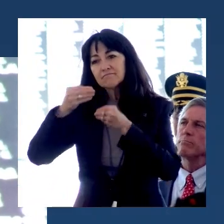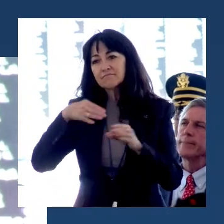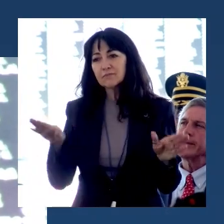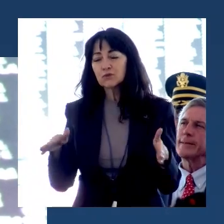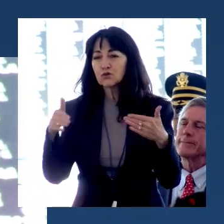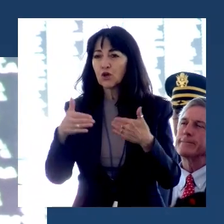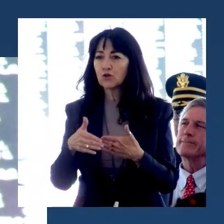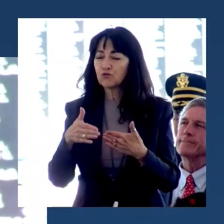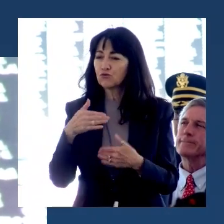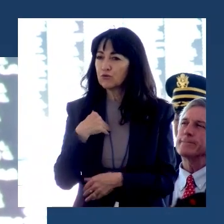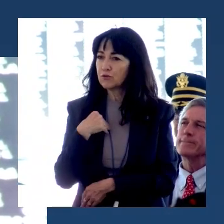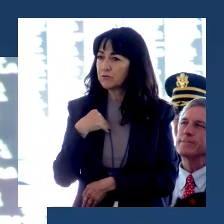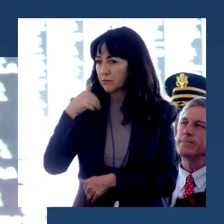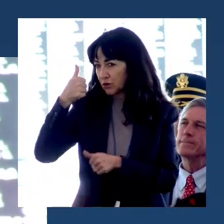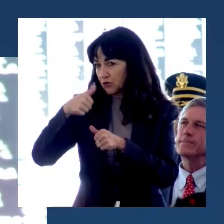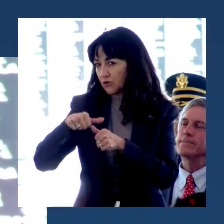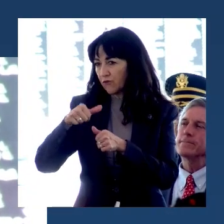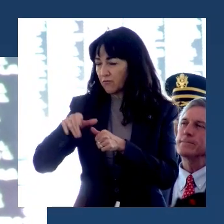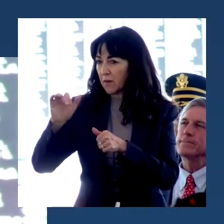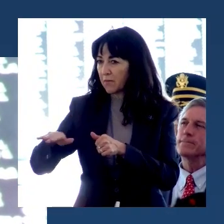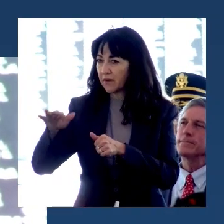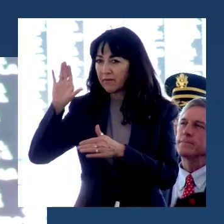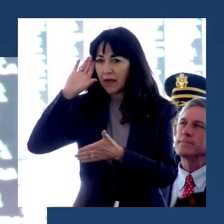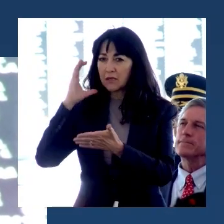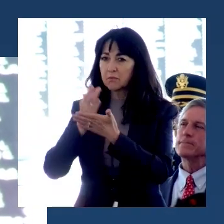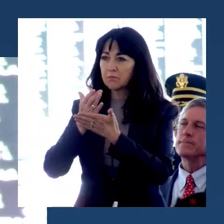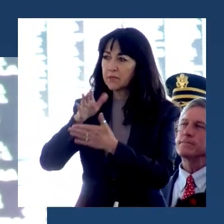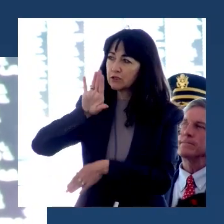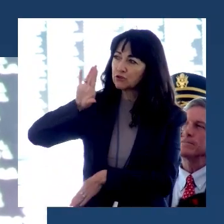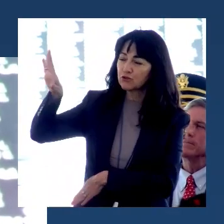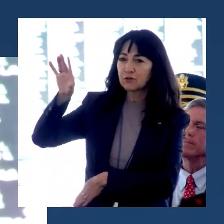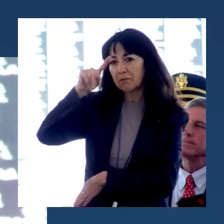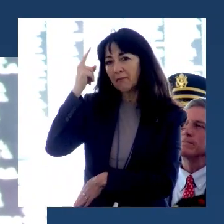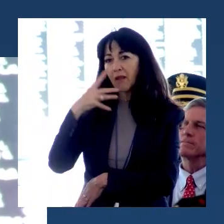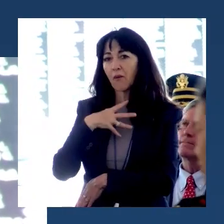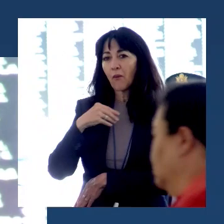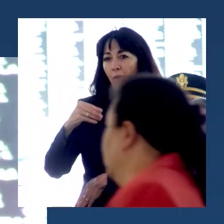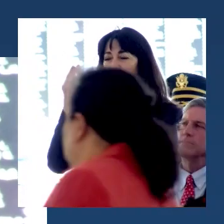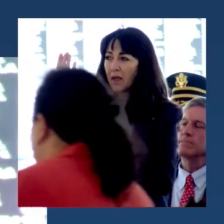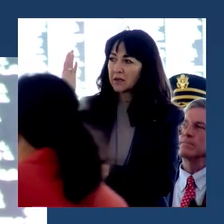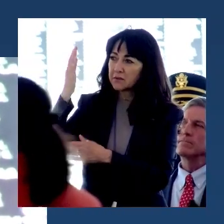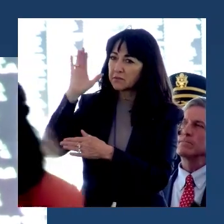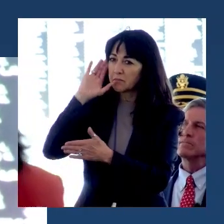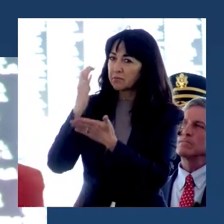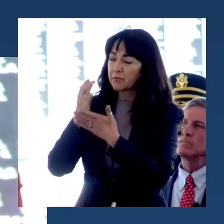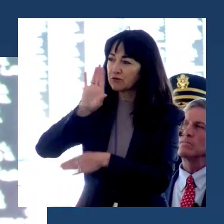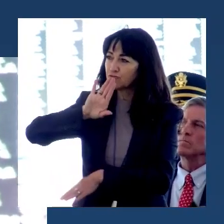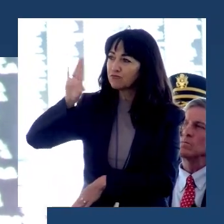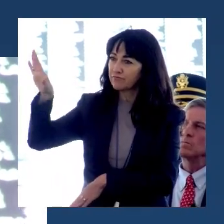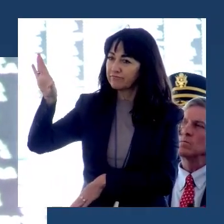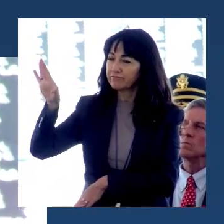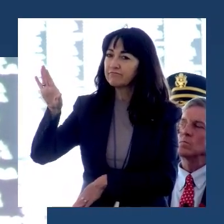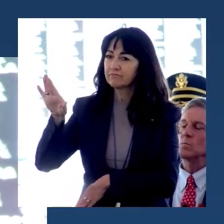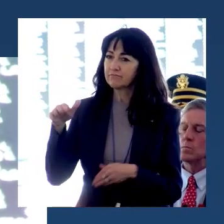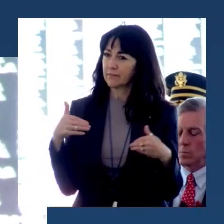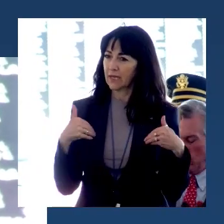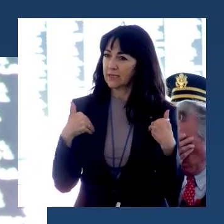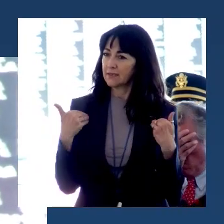was a photograph, a black and white photograph, pretty good sized photograph, of a